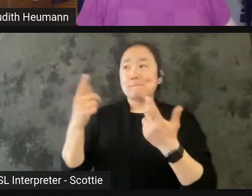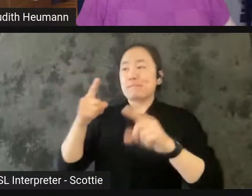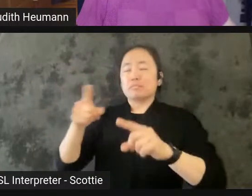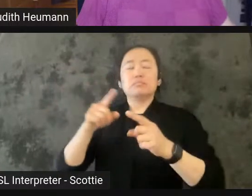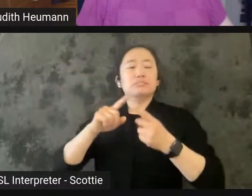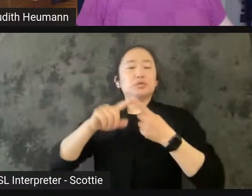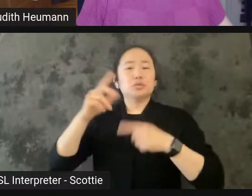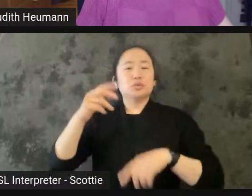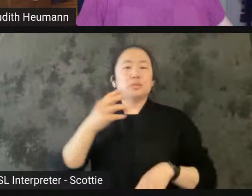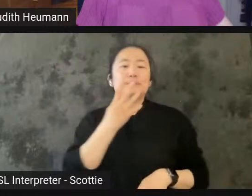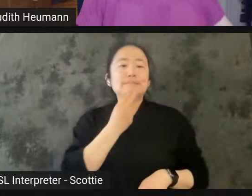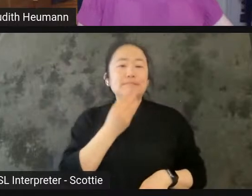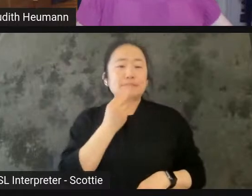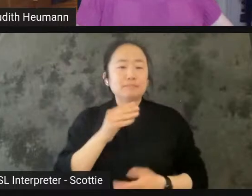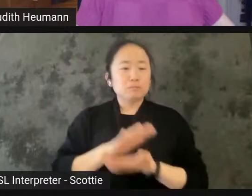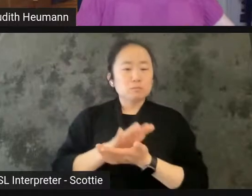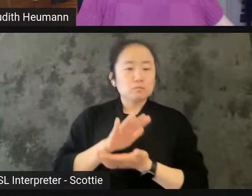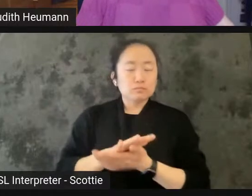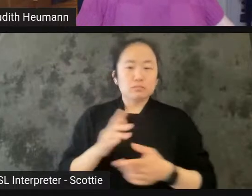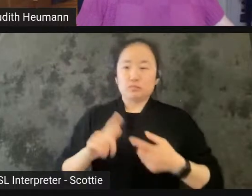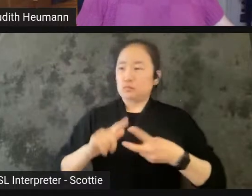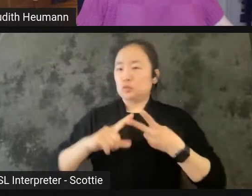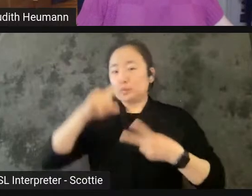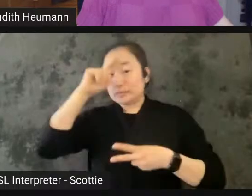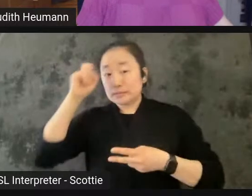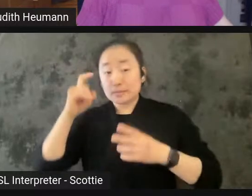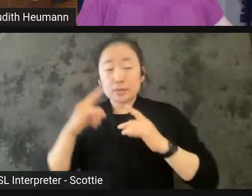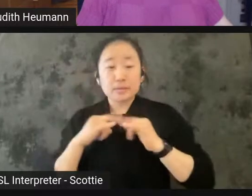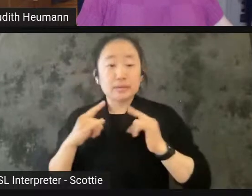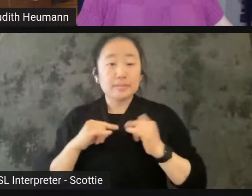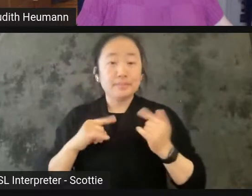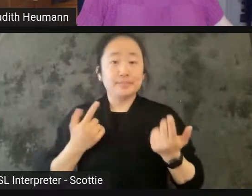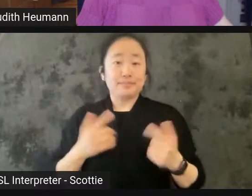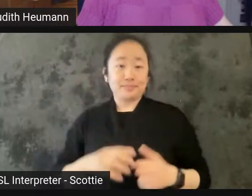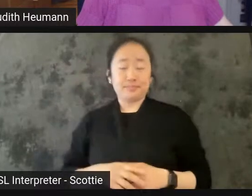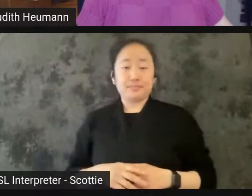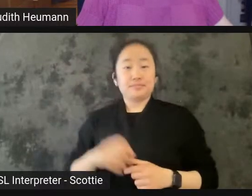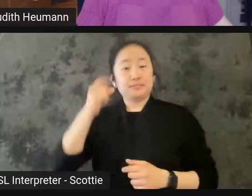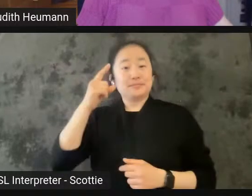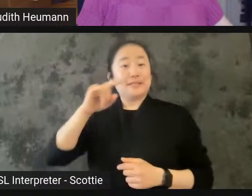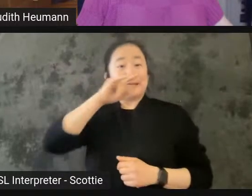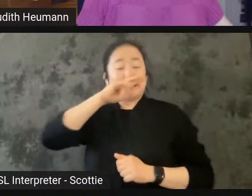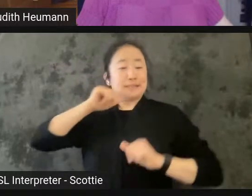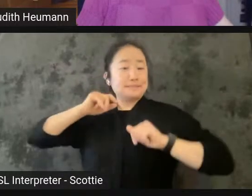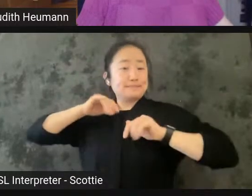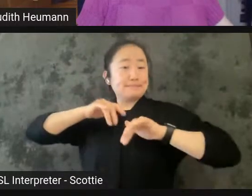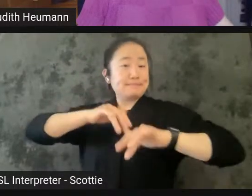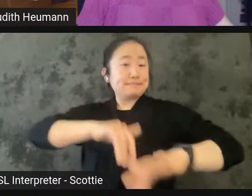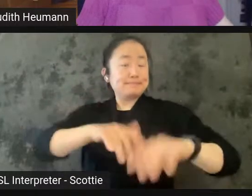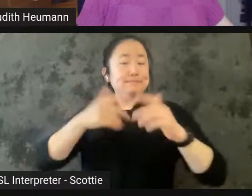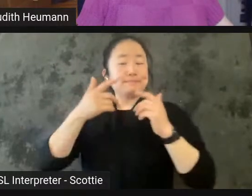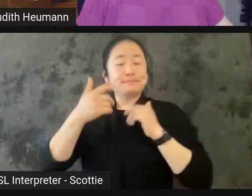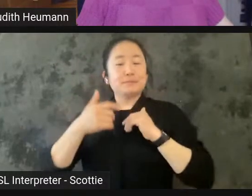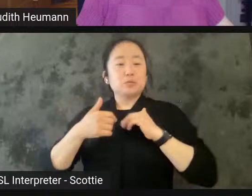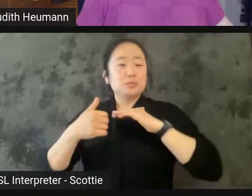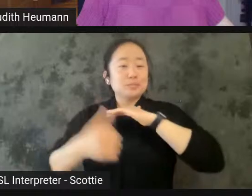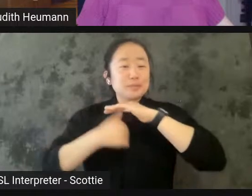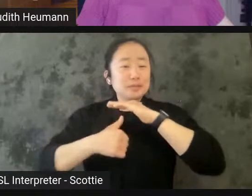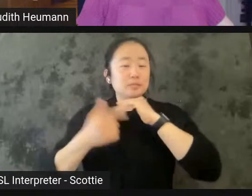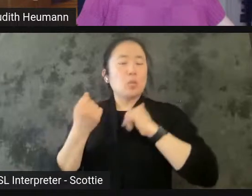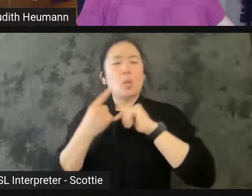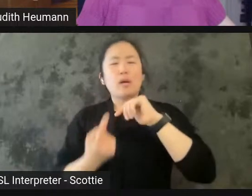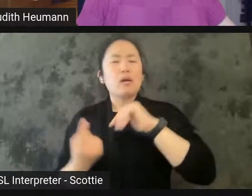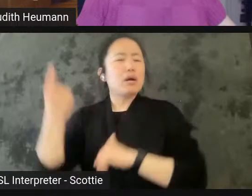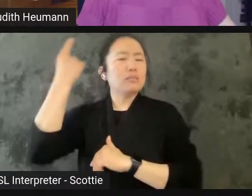participating in Hebrew school or a summer camp, and all of the kids went down into the basement or into a lower level or an upper level